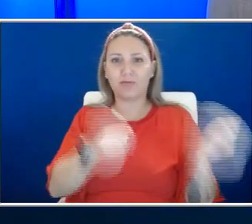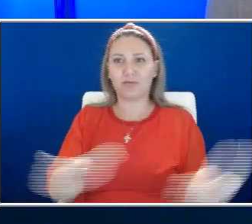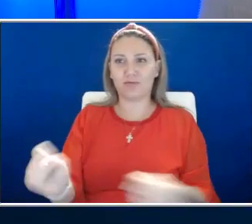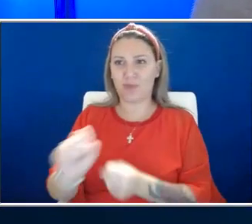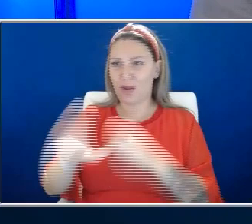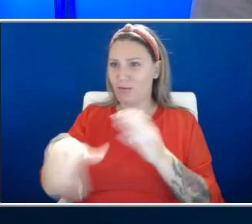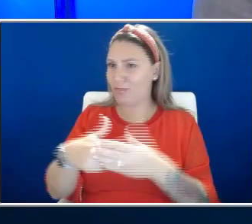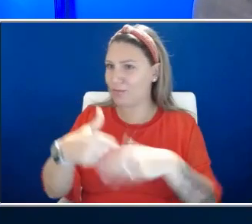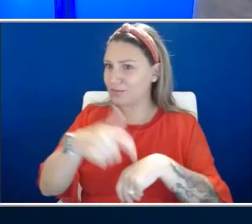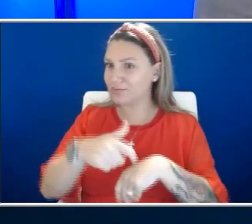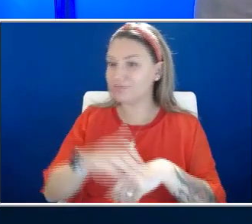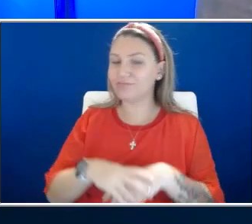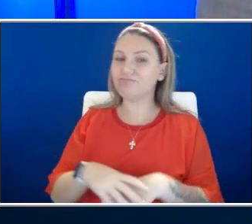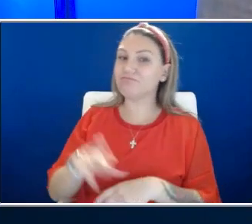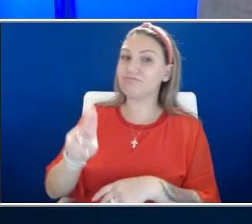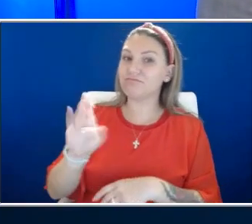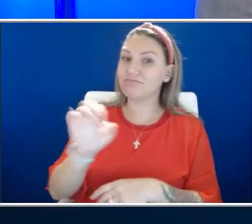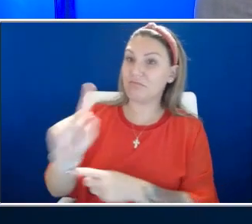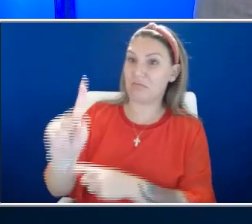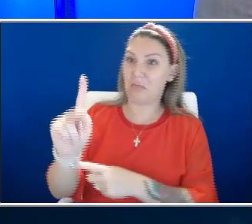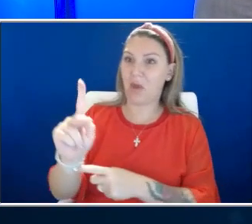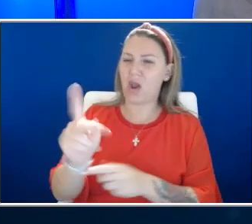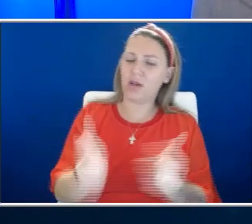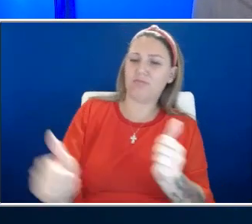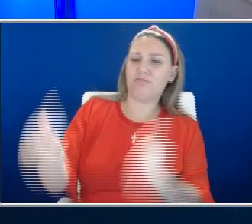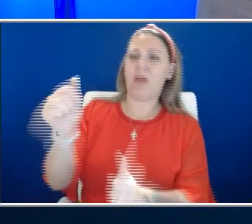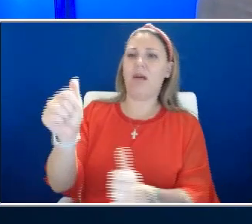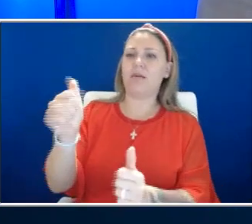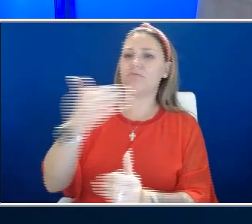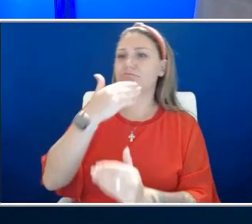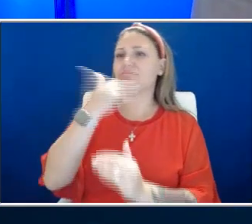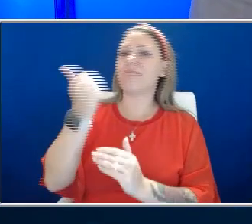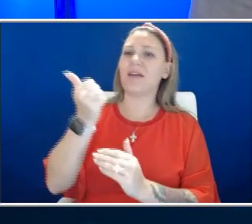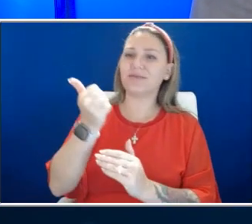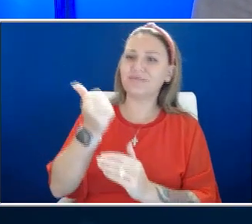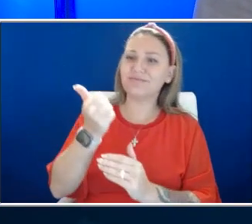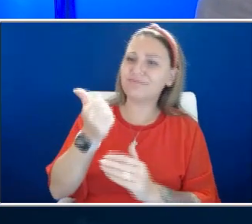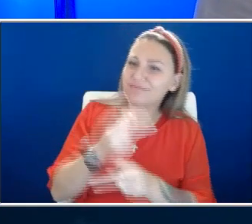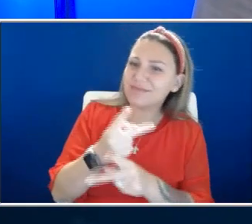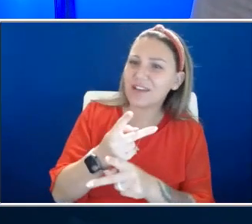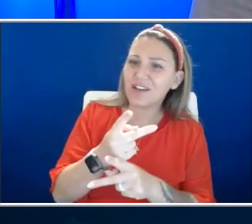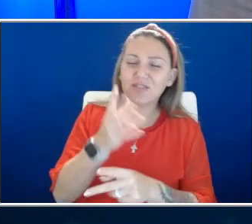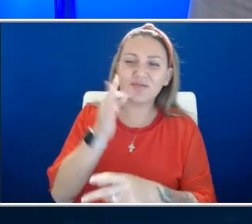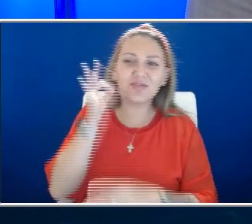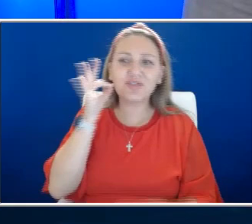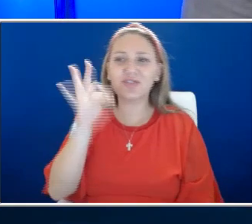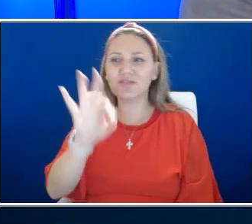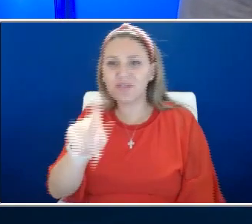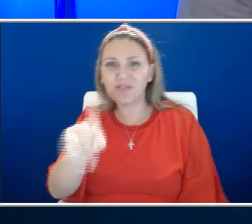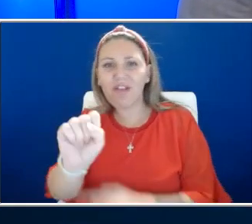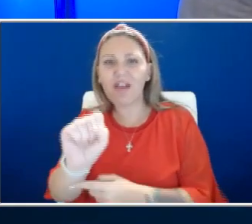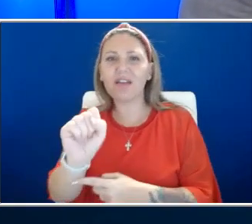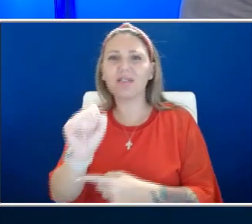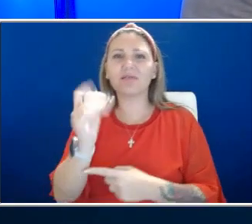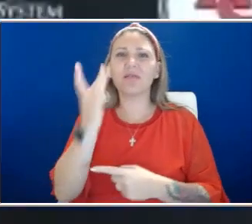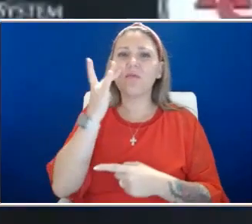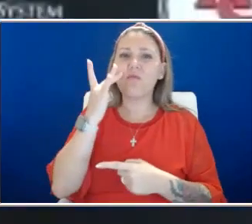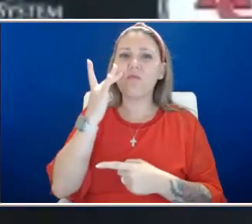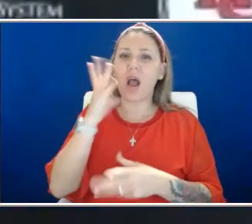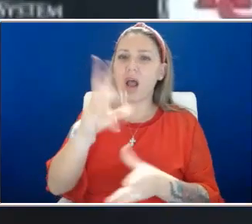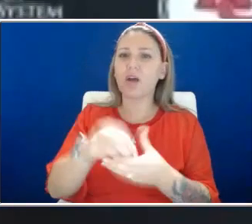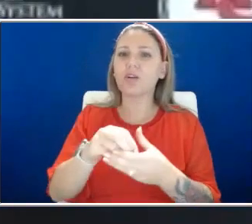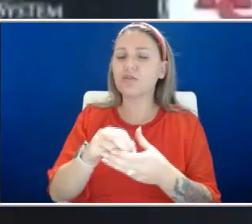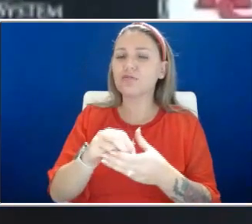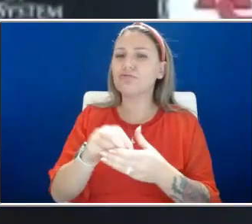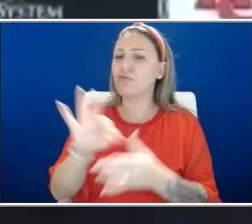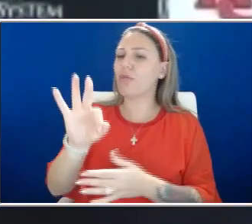Mark, elite care we know extends to those Chiefs fans. So why did the Chiefs decide early on to include fan care? I think